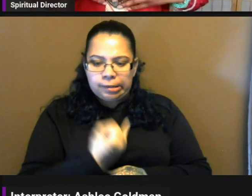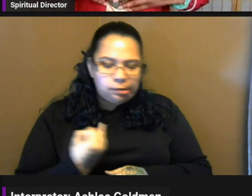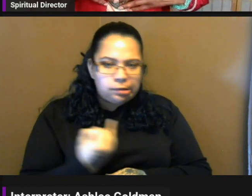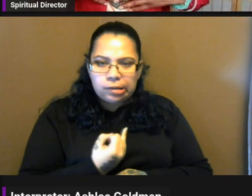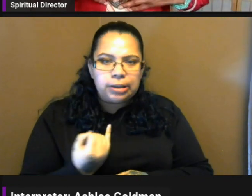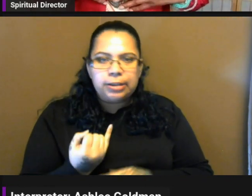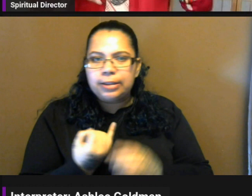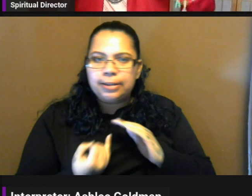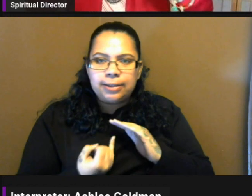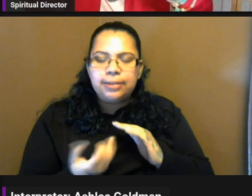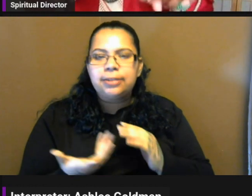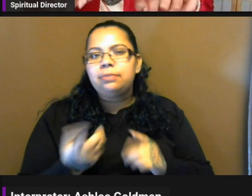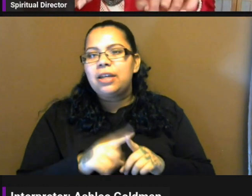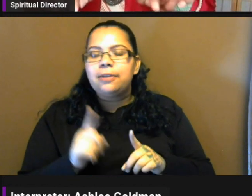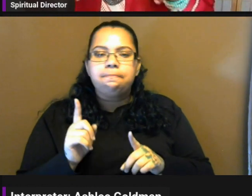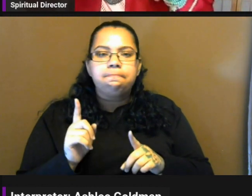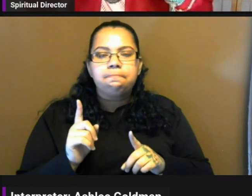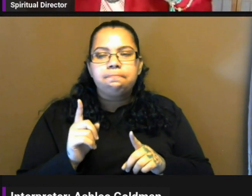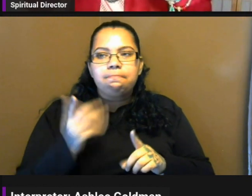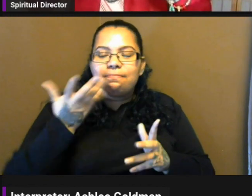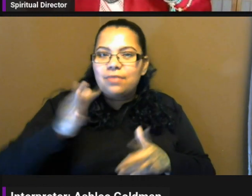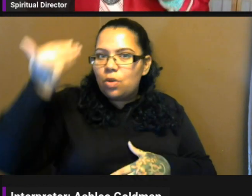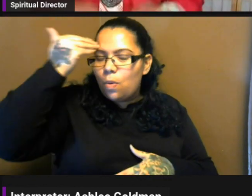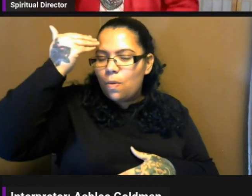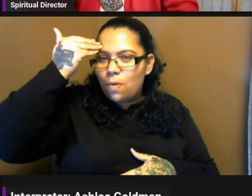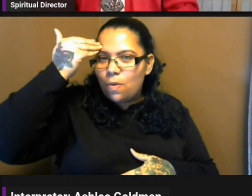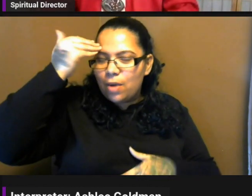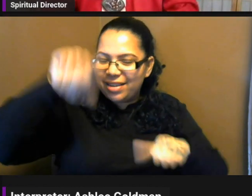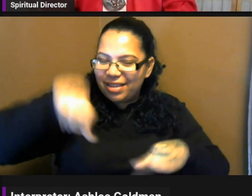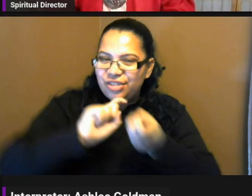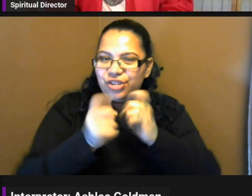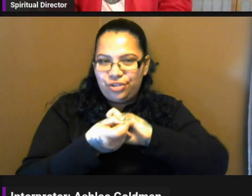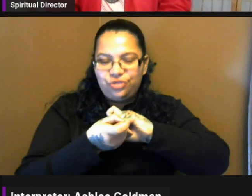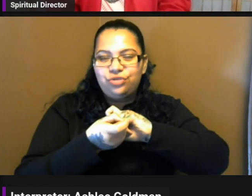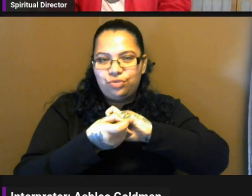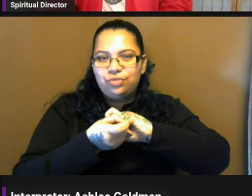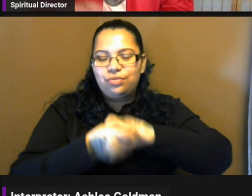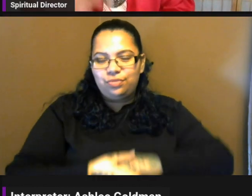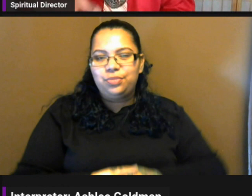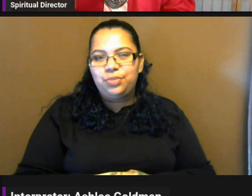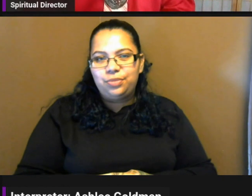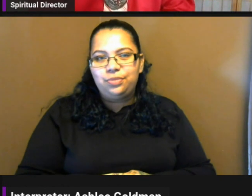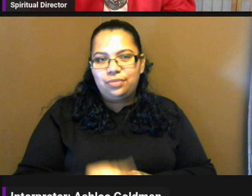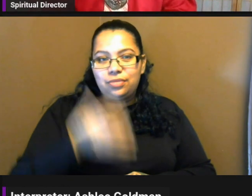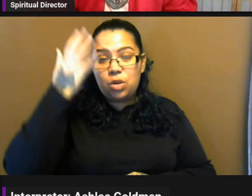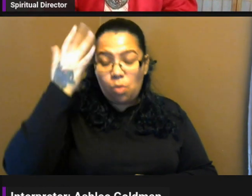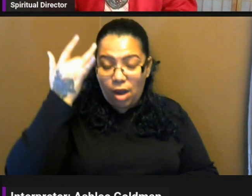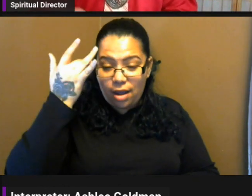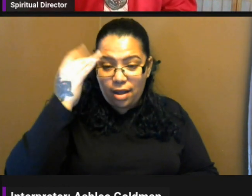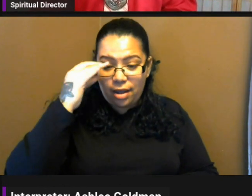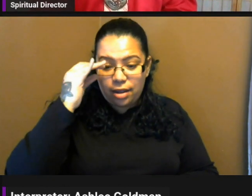feel isolated. But I know that that can change because I